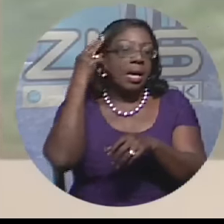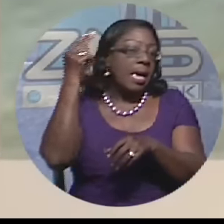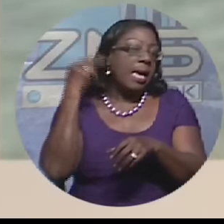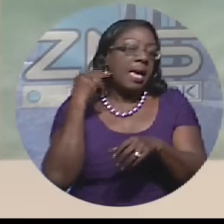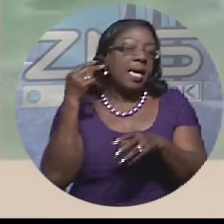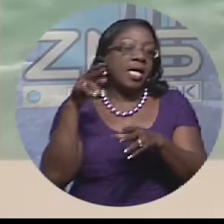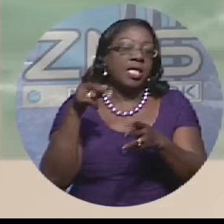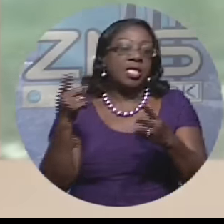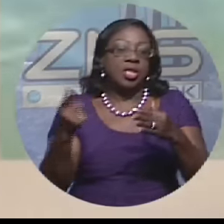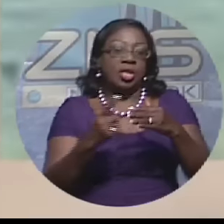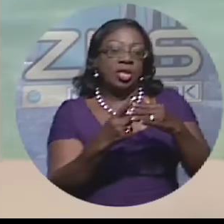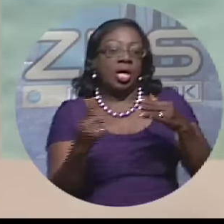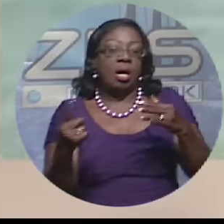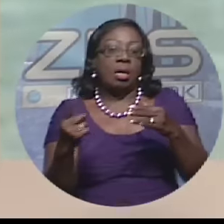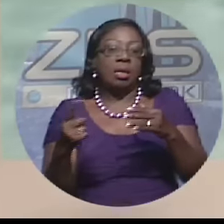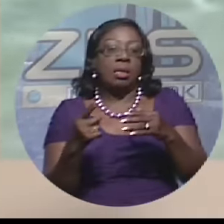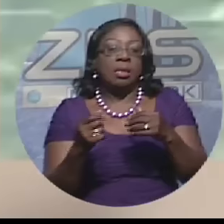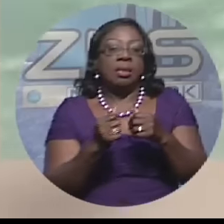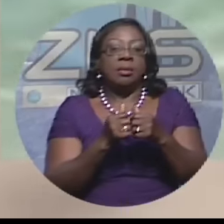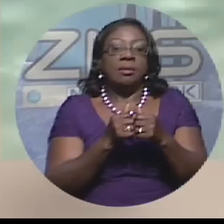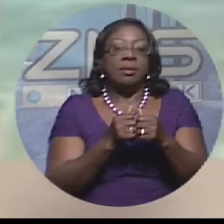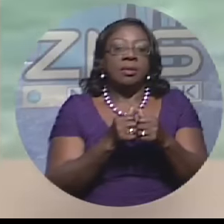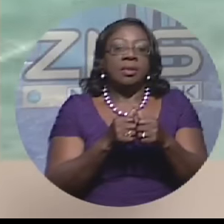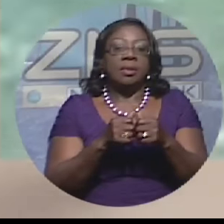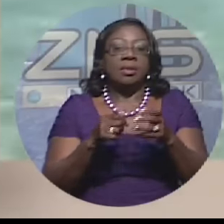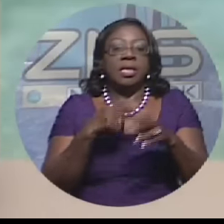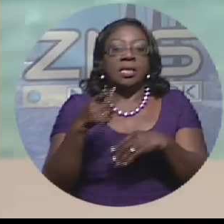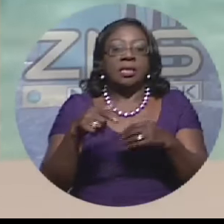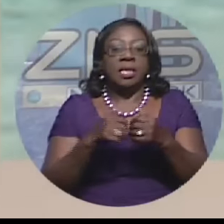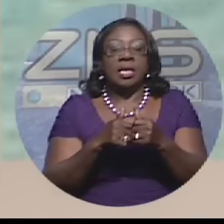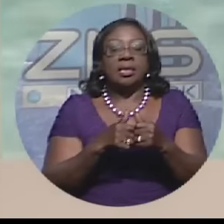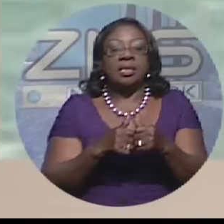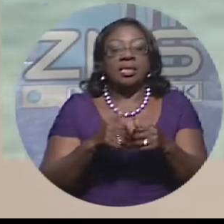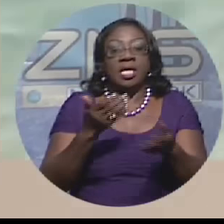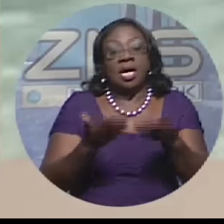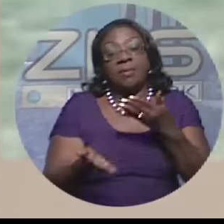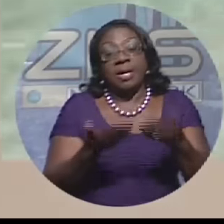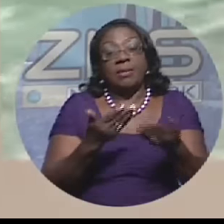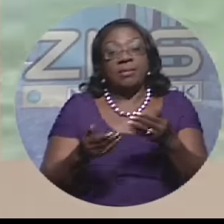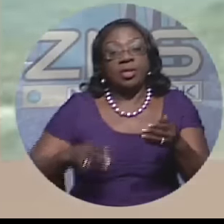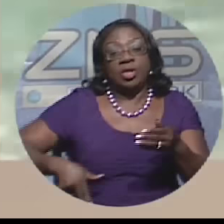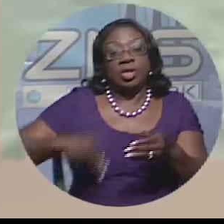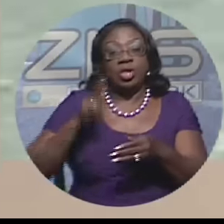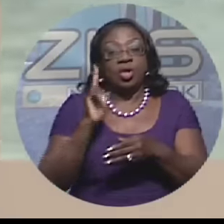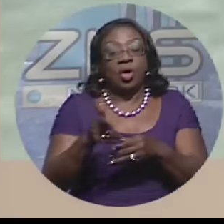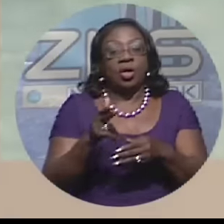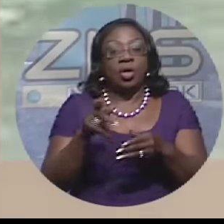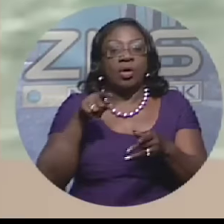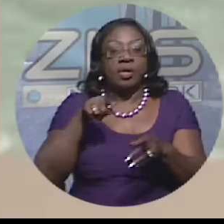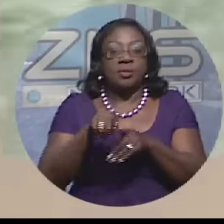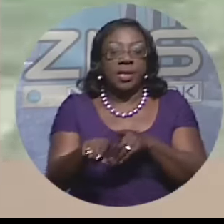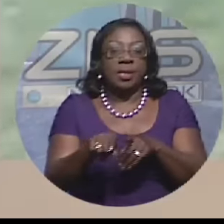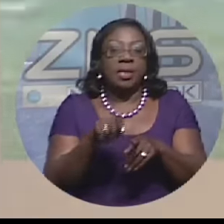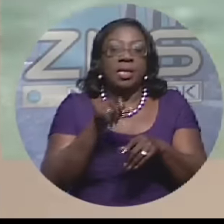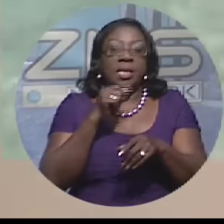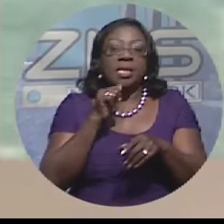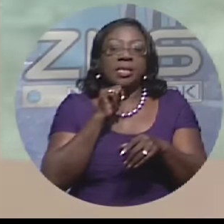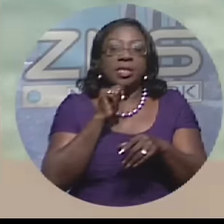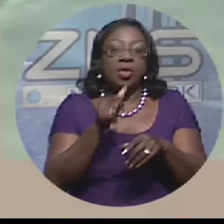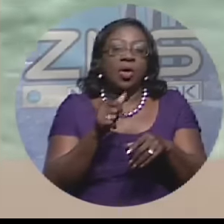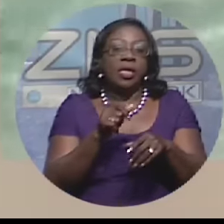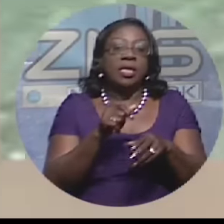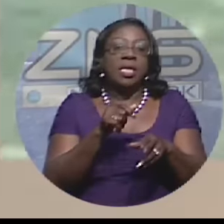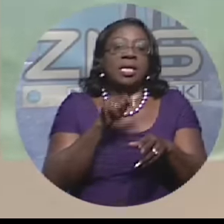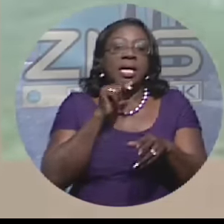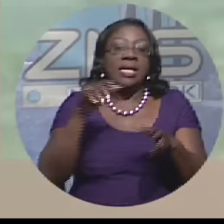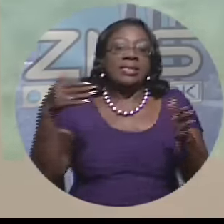might have been shot or speared, the chatter provided a lively exchange on the killing of sharks. It's actually illegal to kill